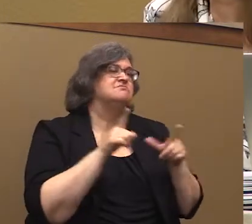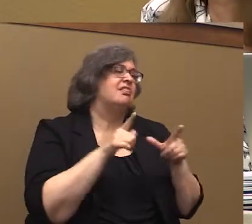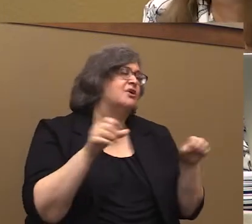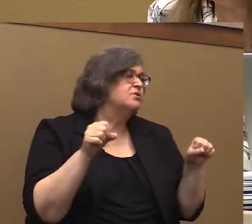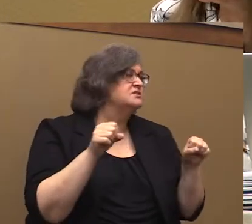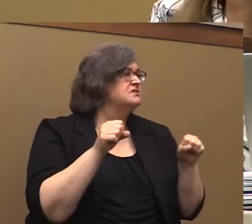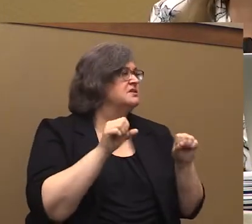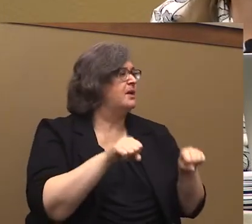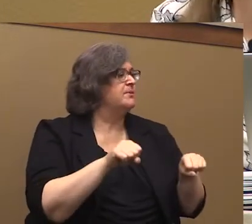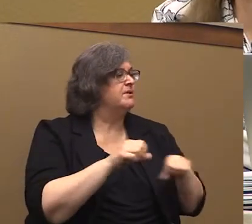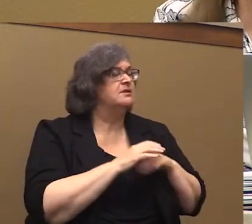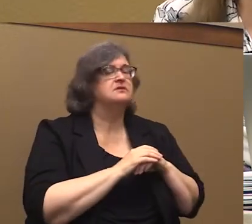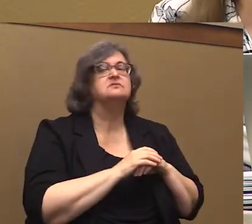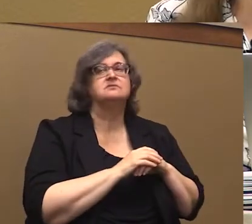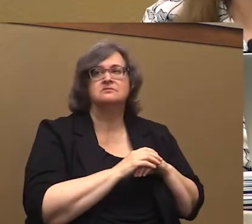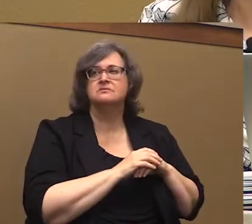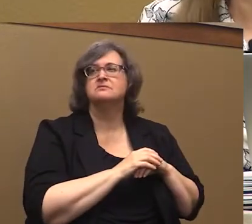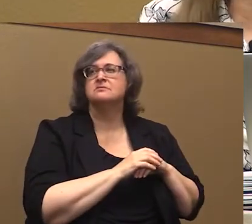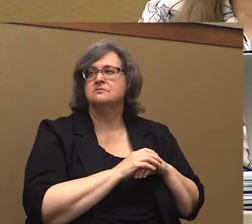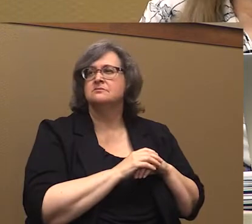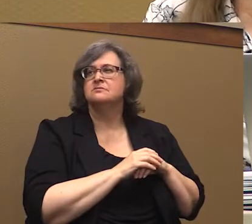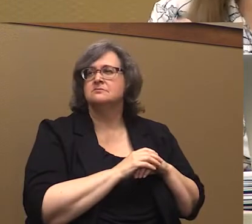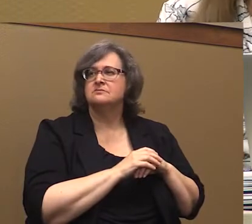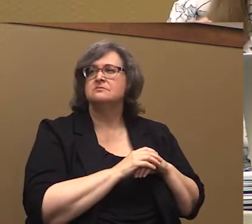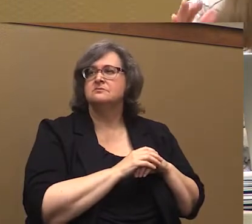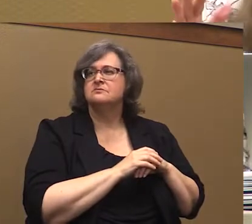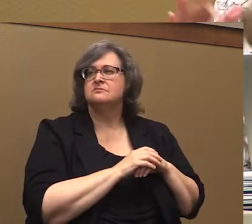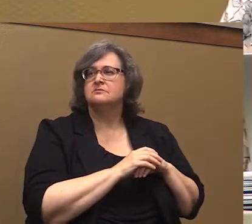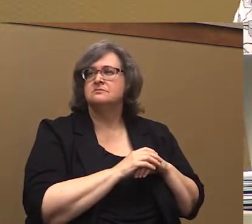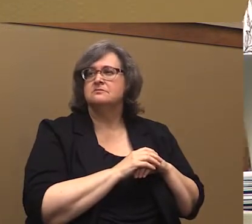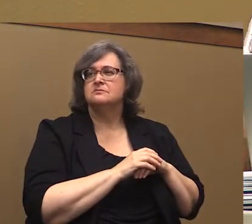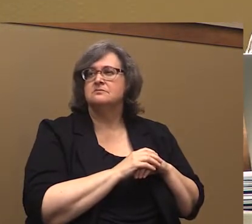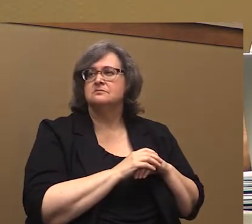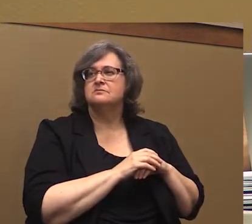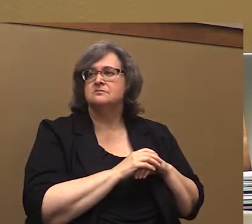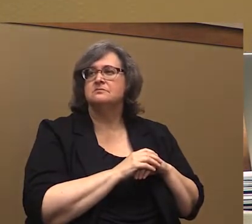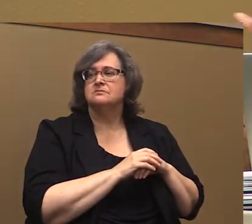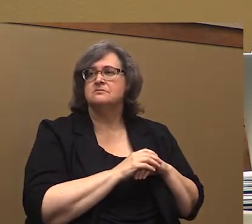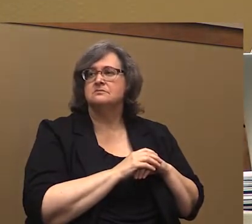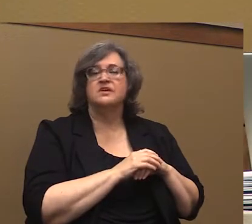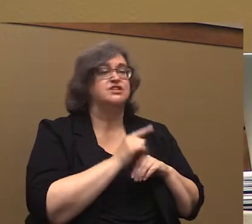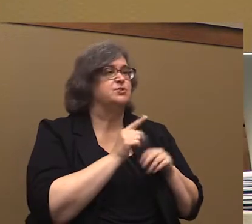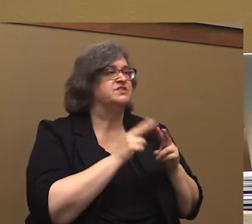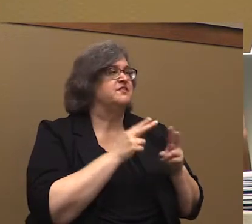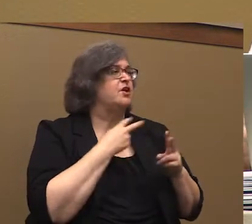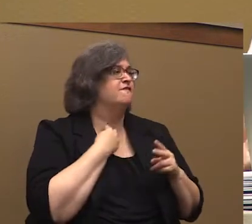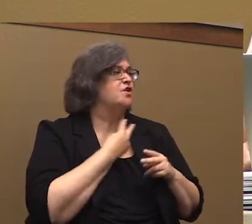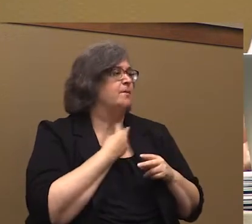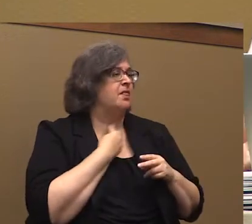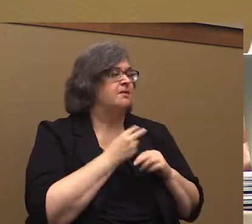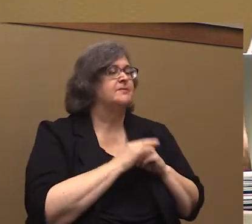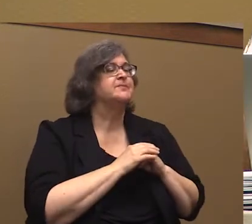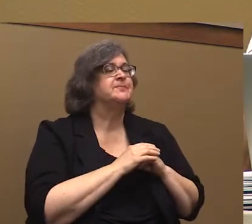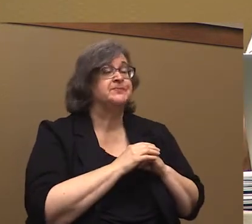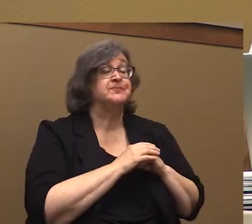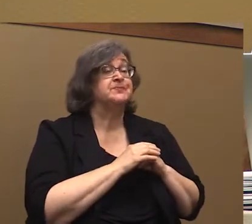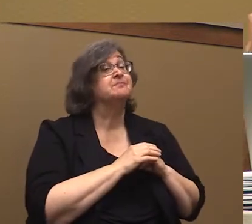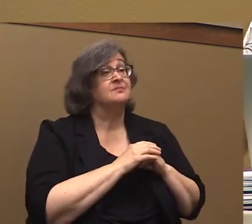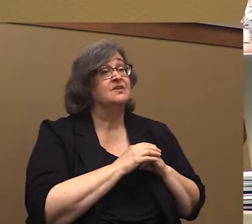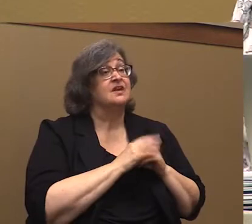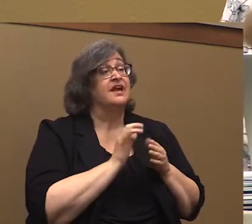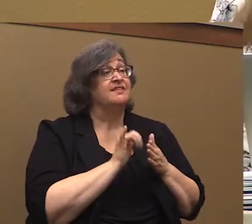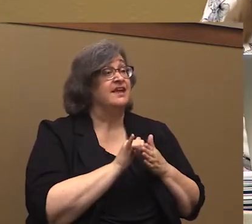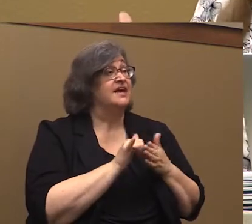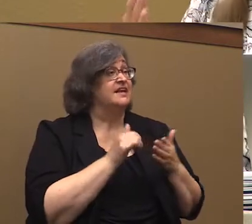linguistic capabilities and that she was quite verbal. So